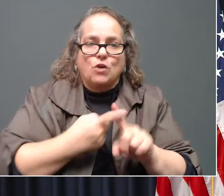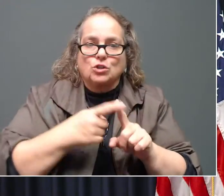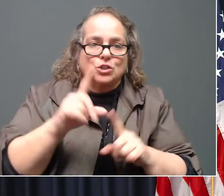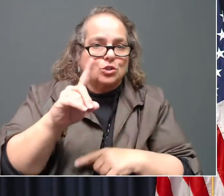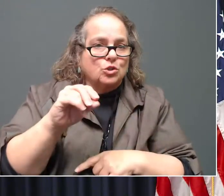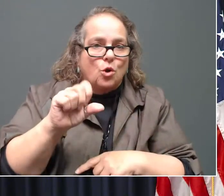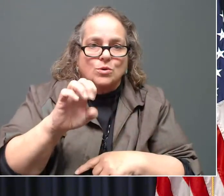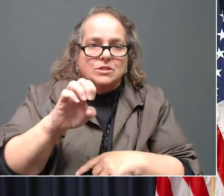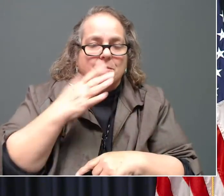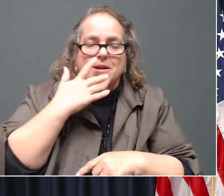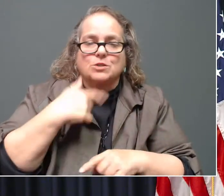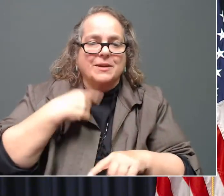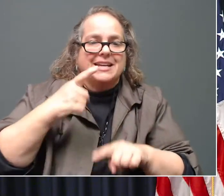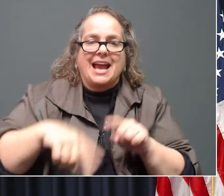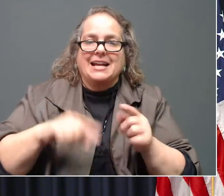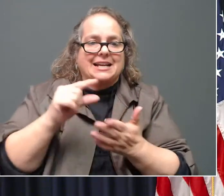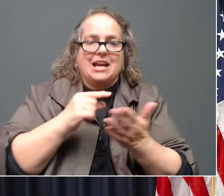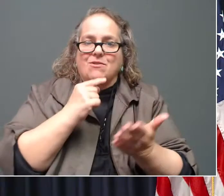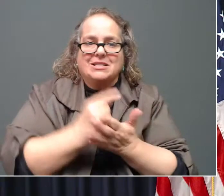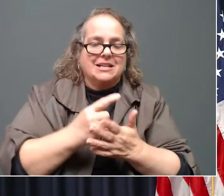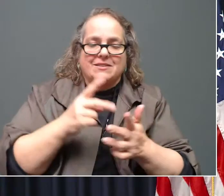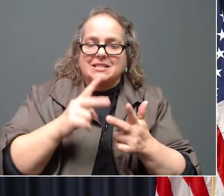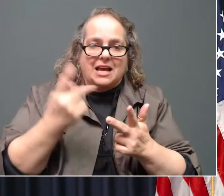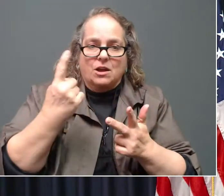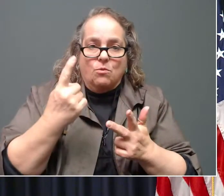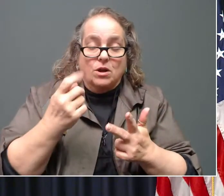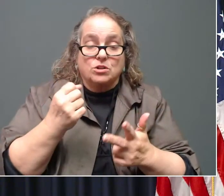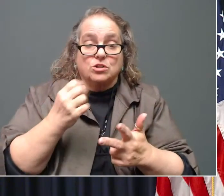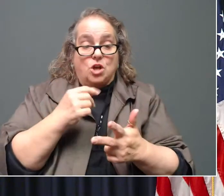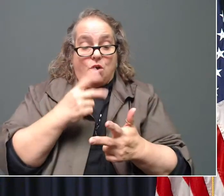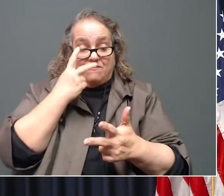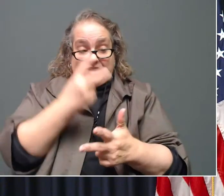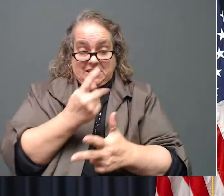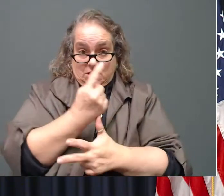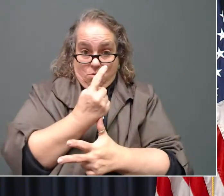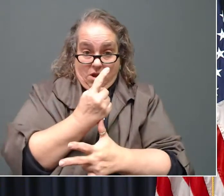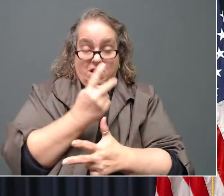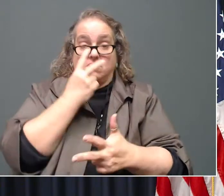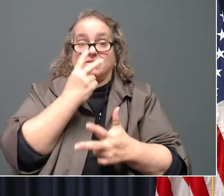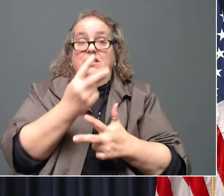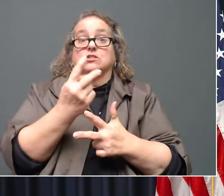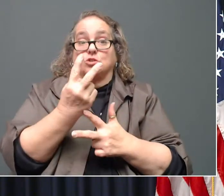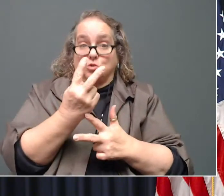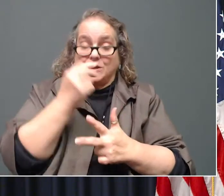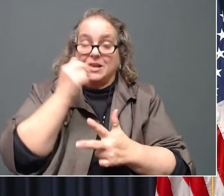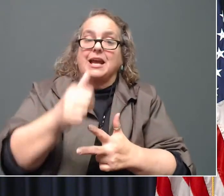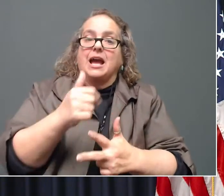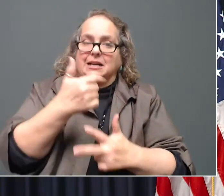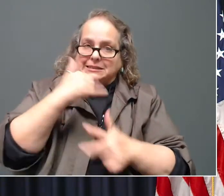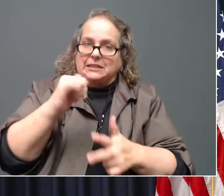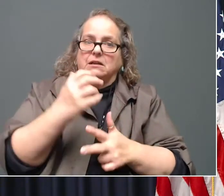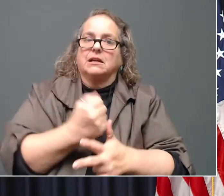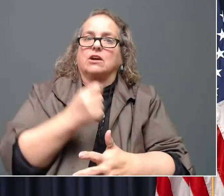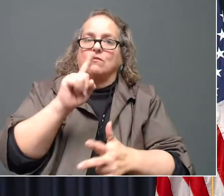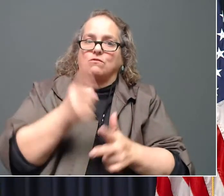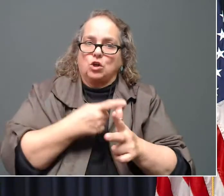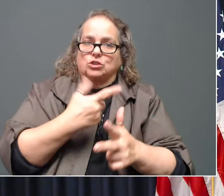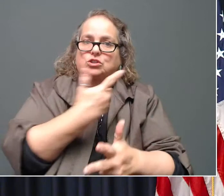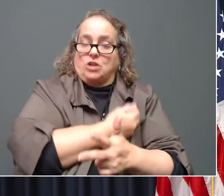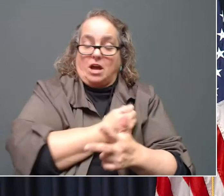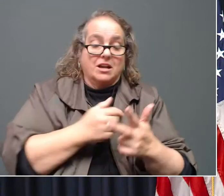guarantee that second dose. So we are moving through that. We are on schedule to finish that on time, and we're already